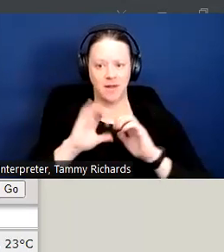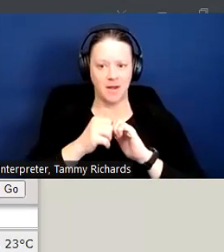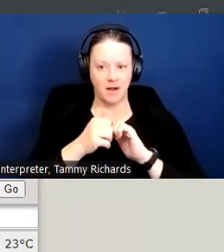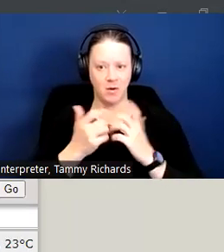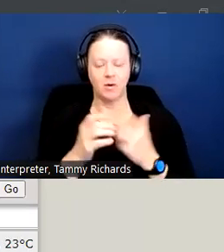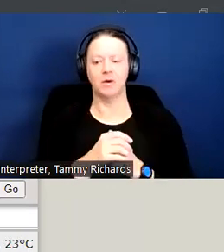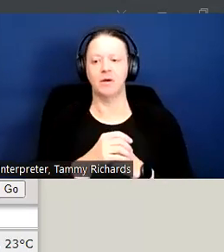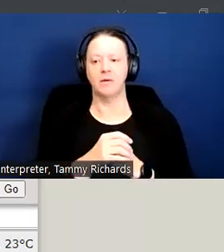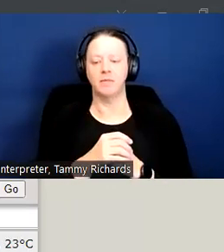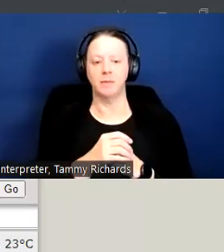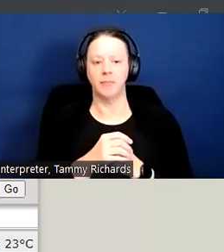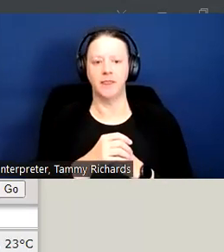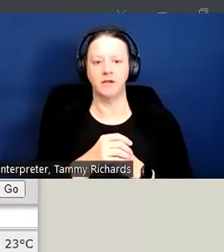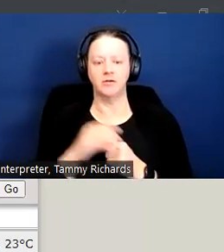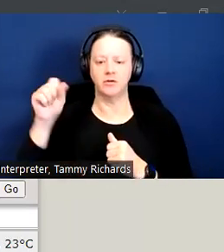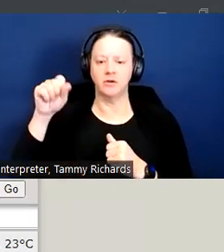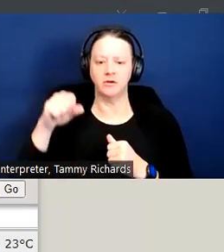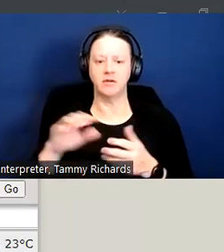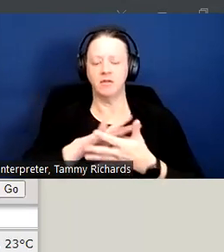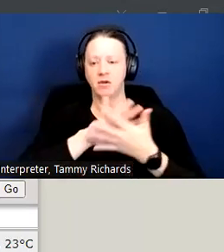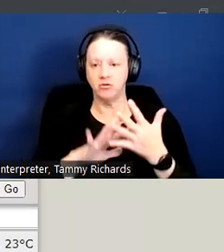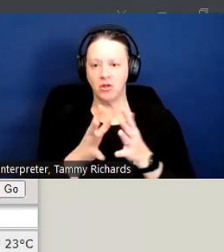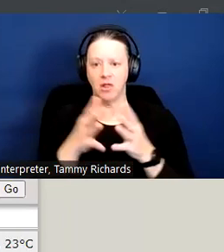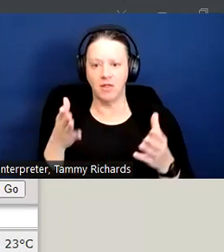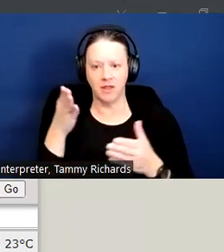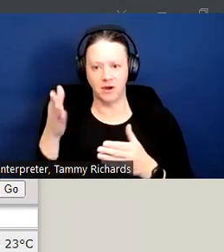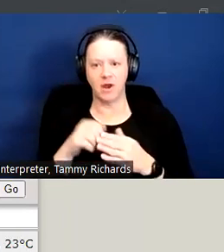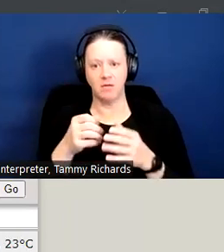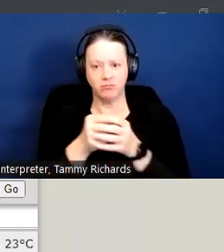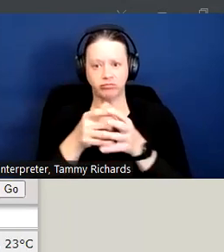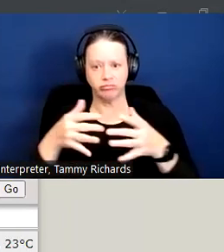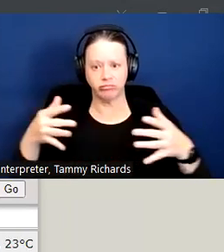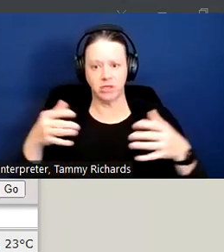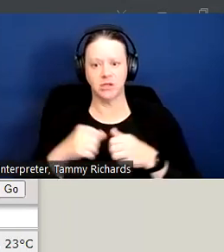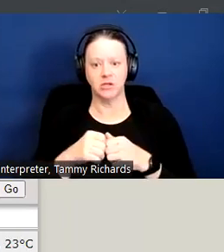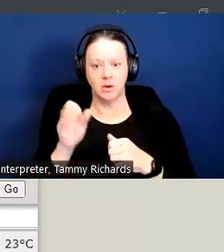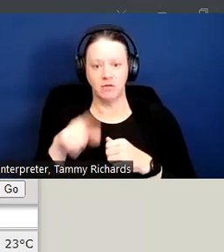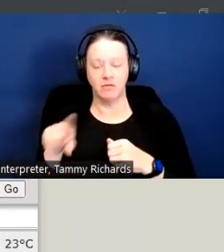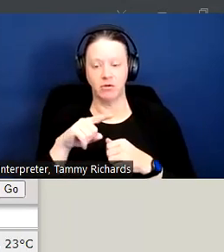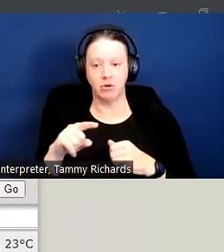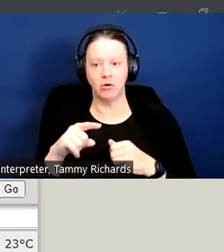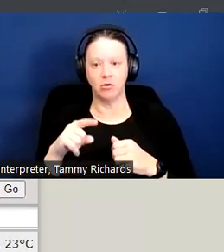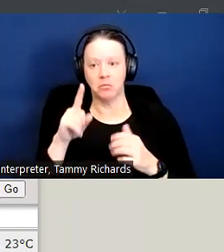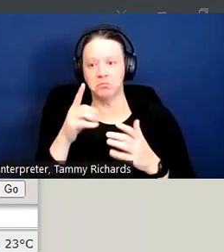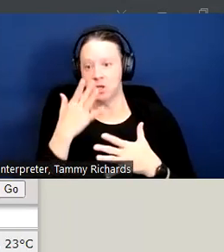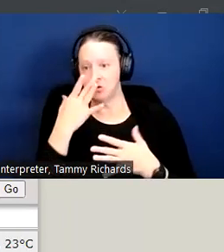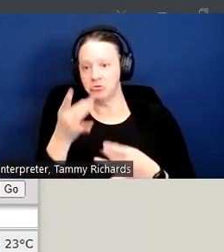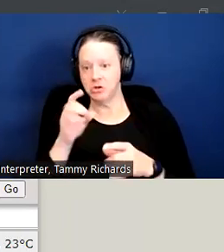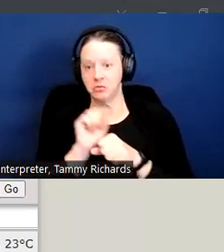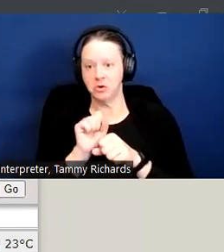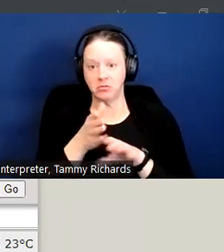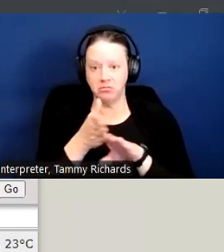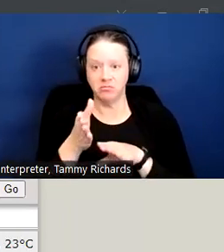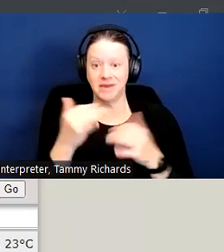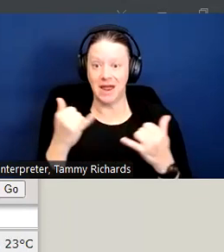So there is a lot out there and it's growing. So if you're looking into this area, it's a good